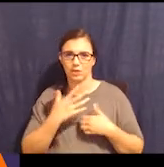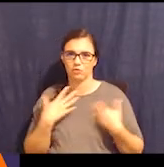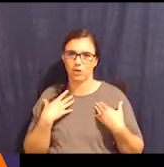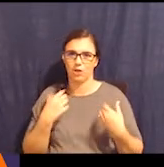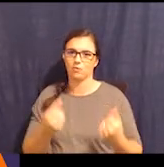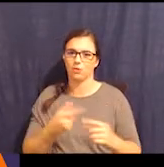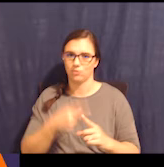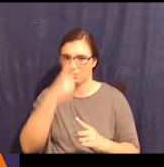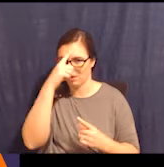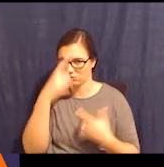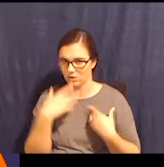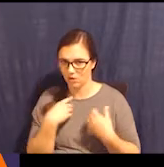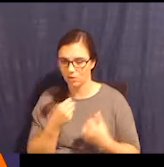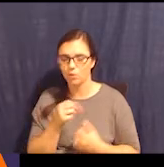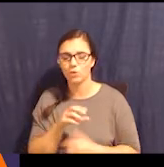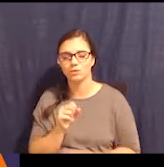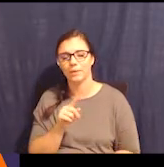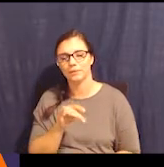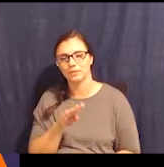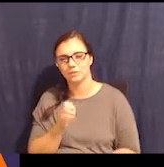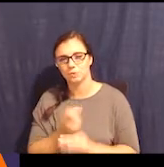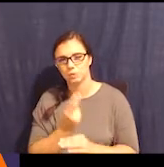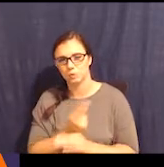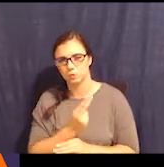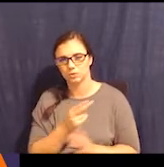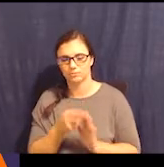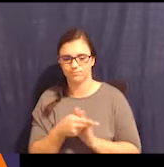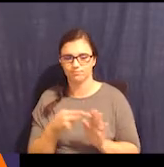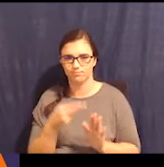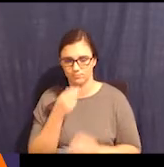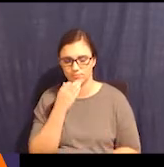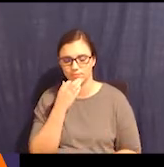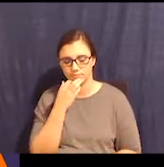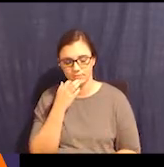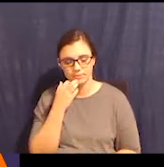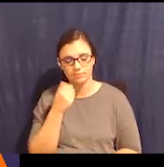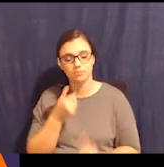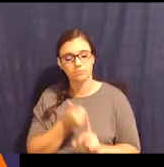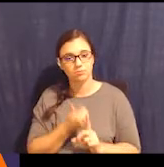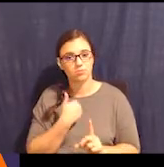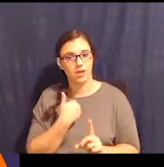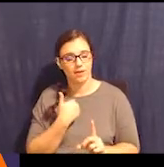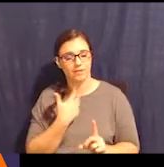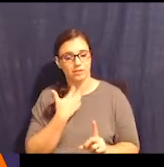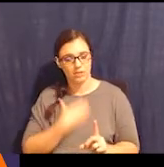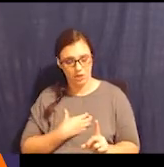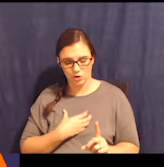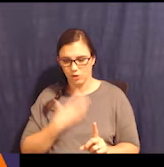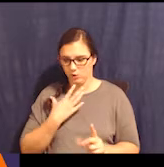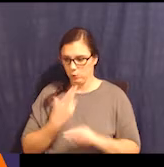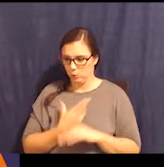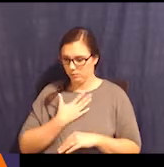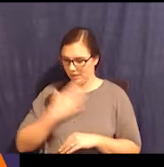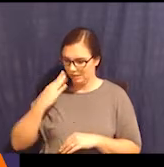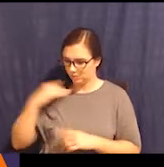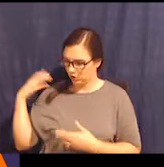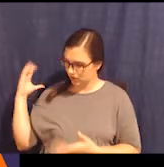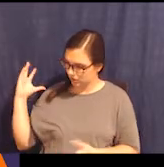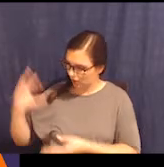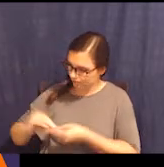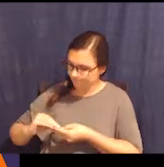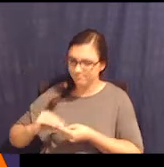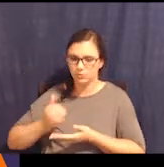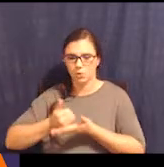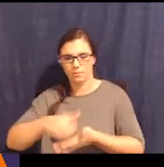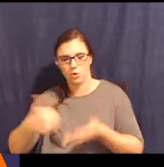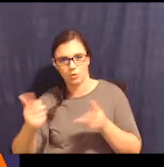who has a desire to use their experience to help others with their recovery, and who is willing to publicly identify as a